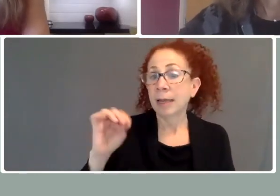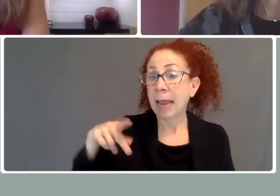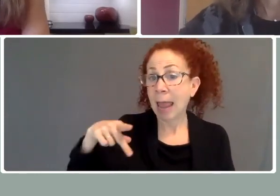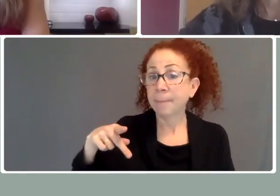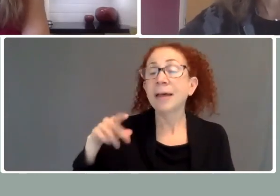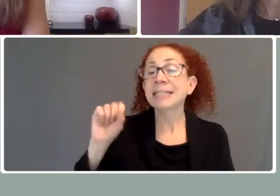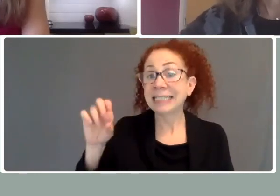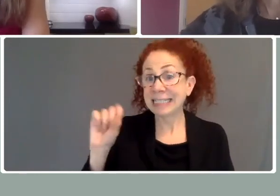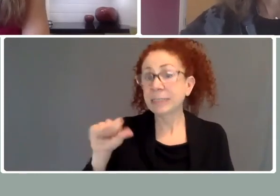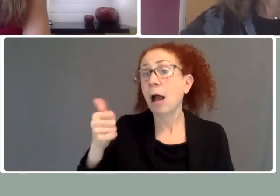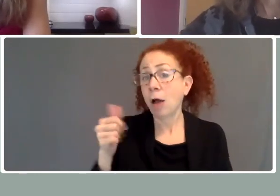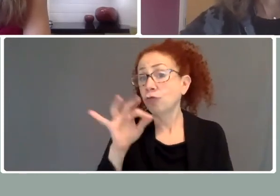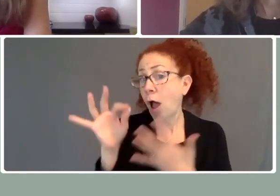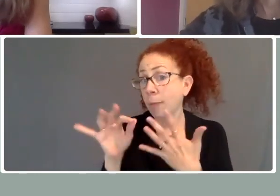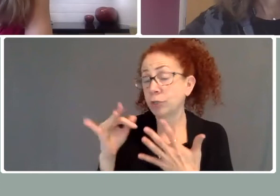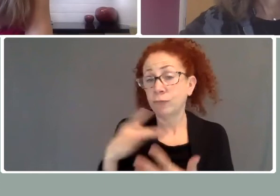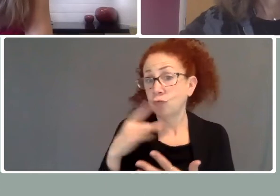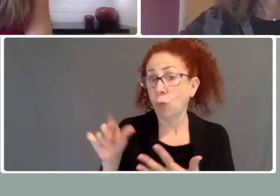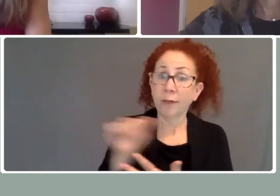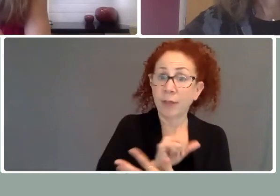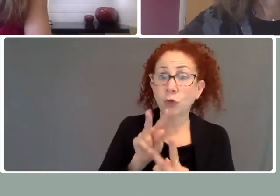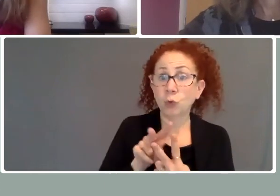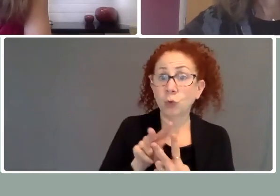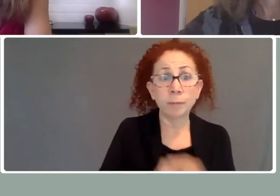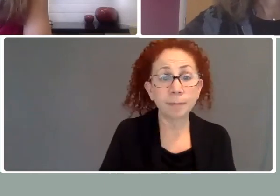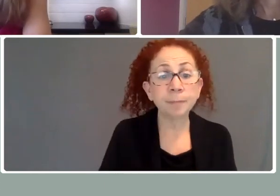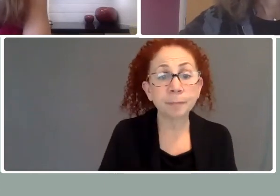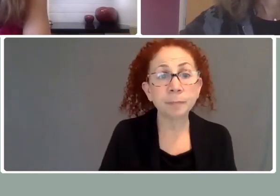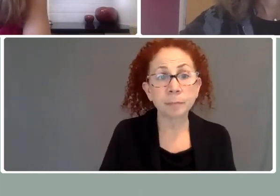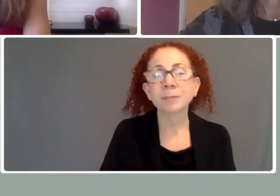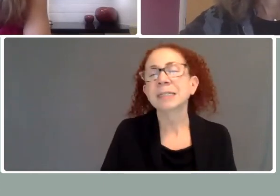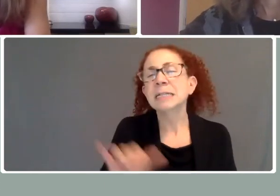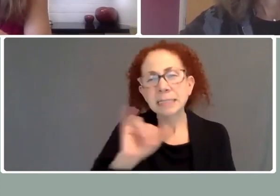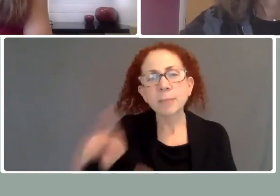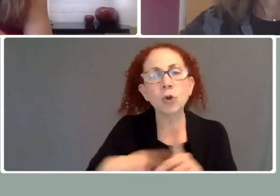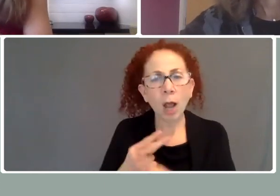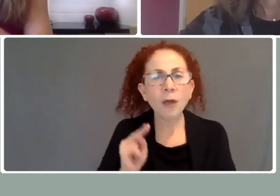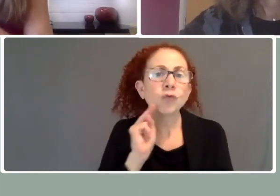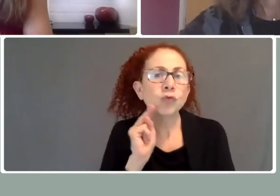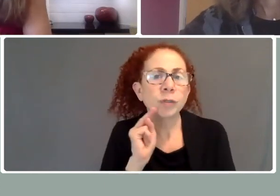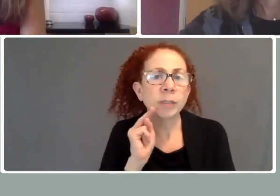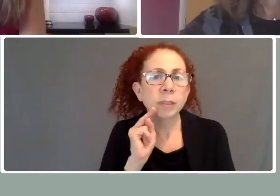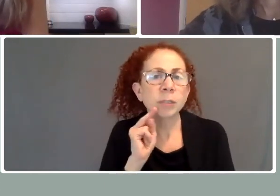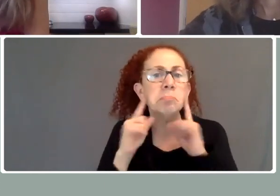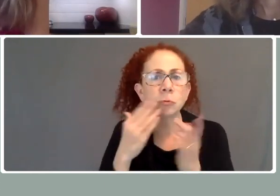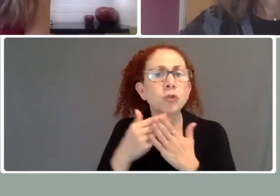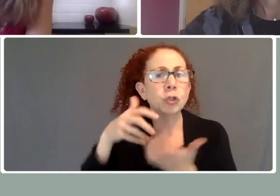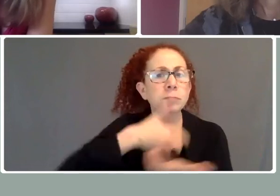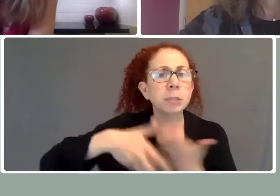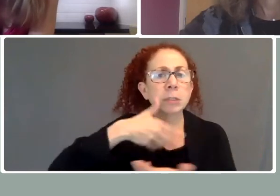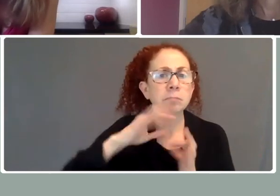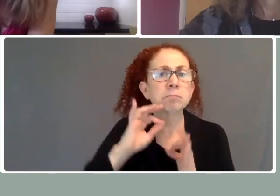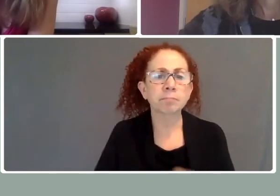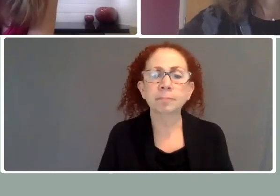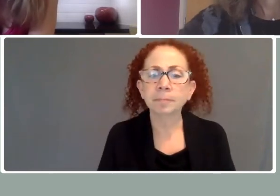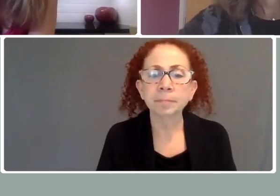another option if you're not a fan of chia or flax, that would share similar nutrients and work really well in the